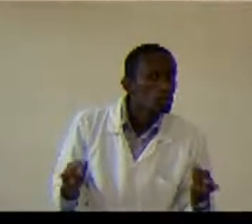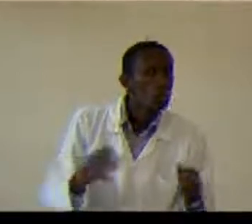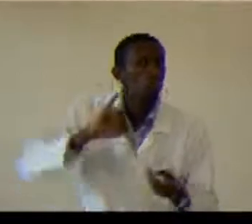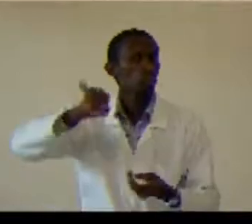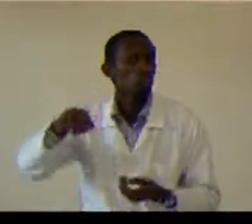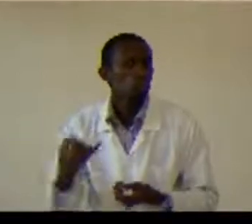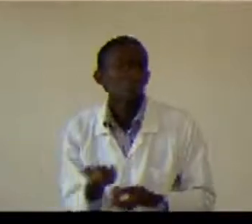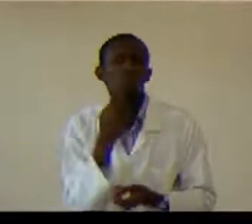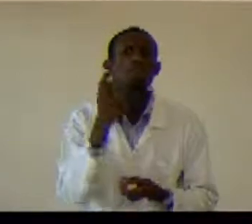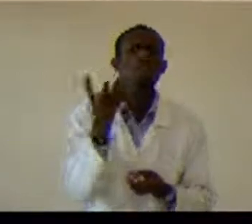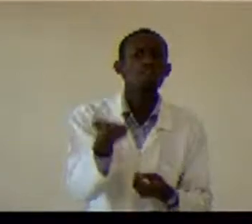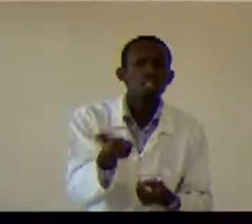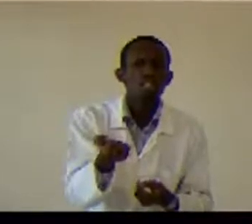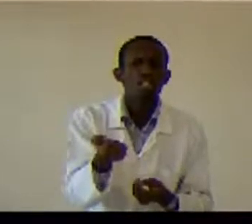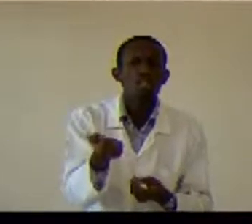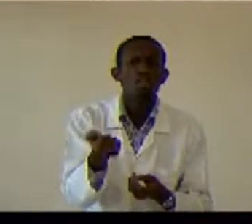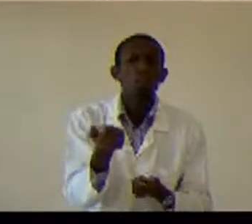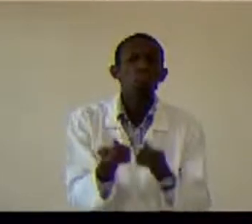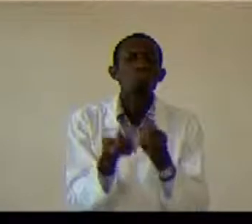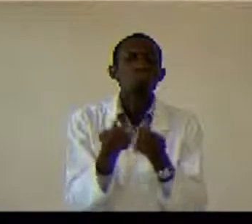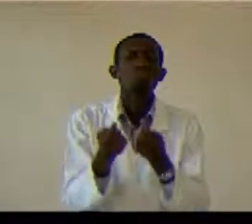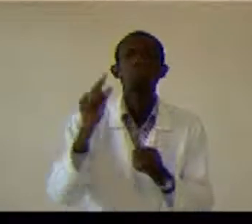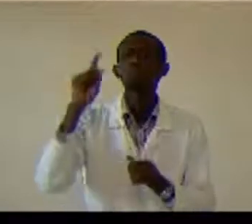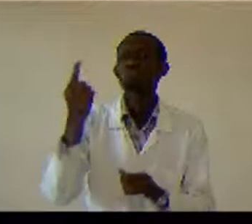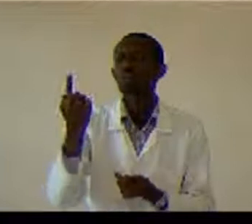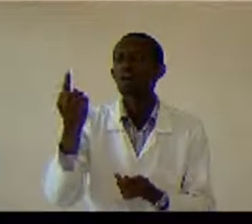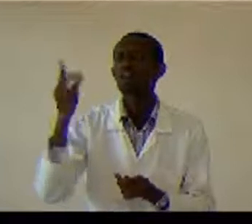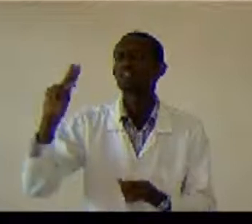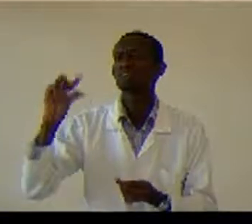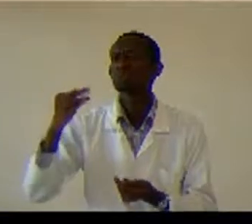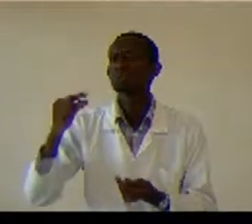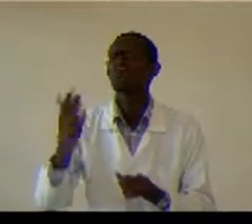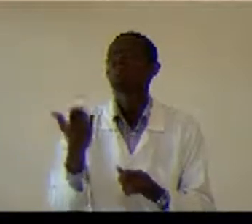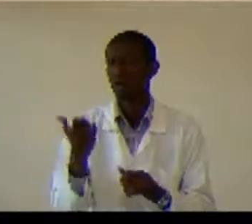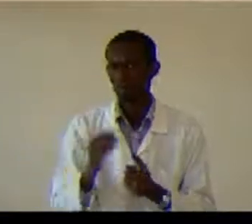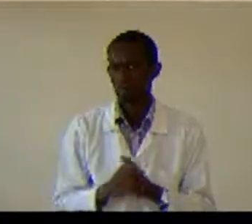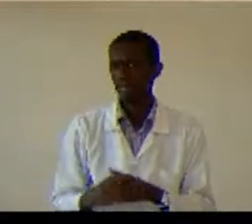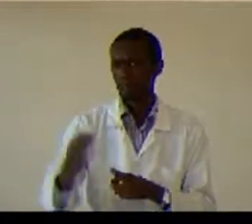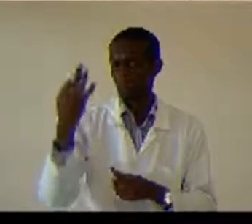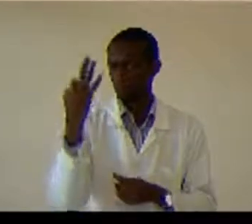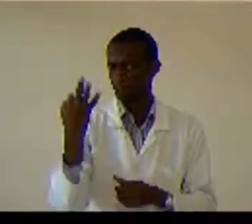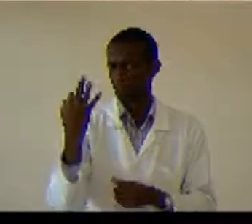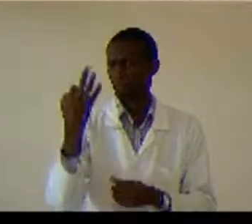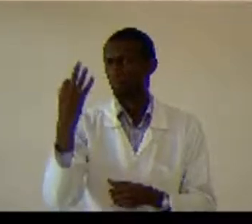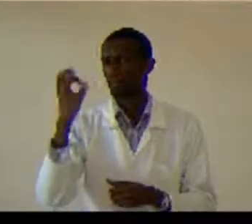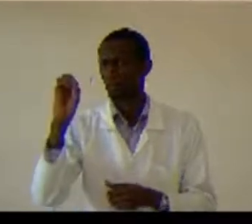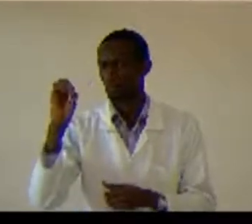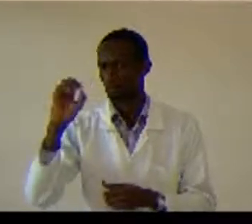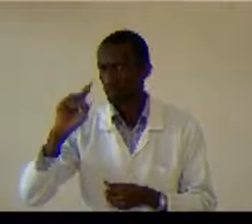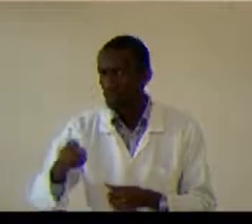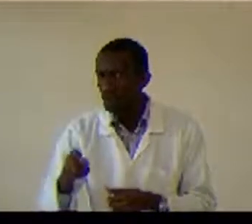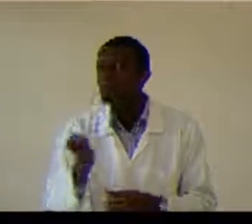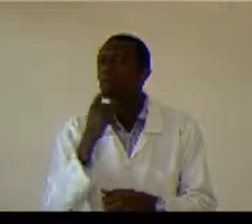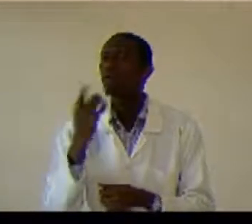only 1 gram? You see? So 330,000 joules are required by 1 kilogram, which